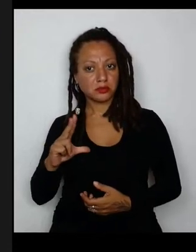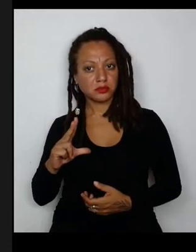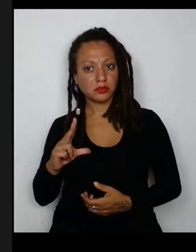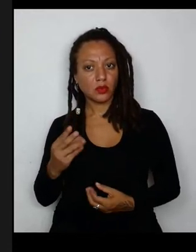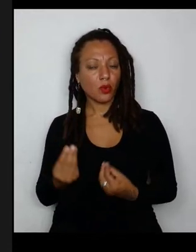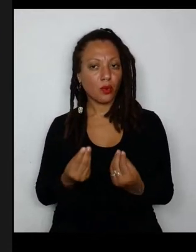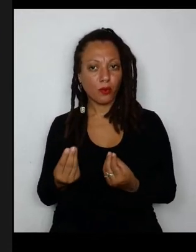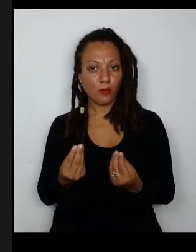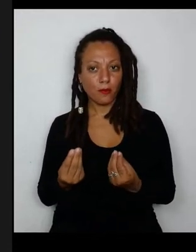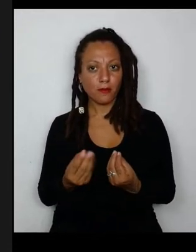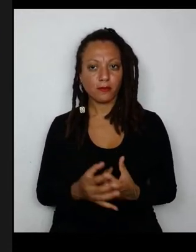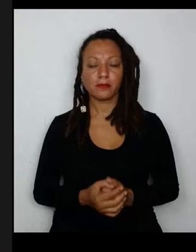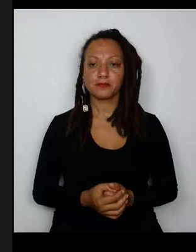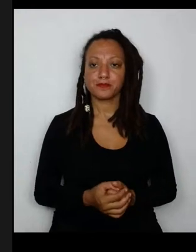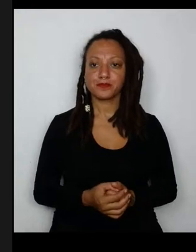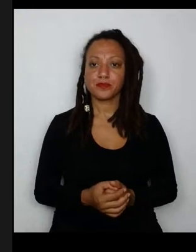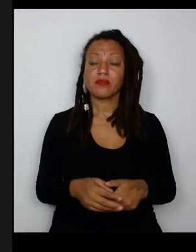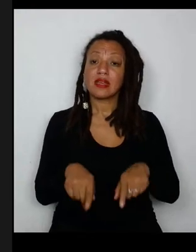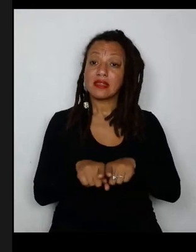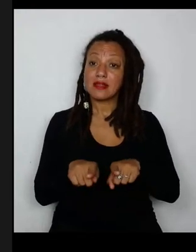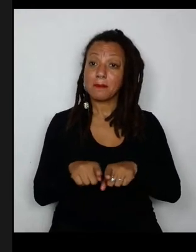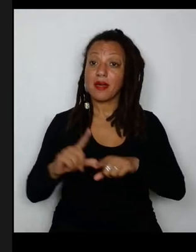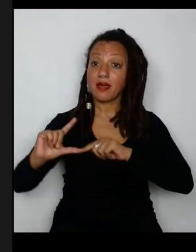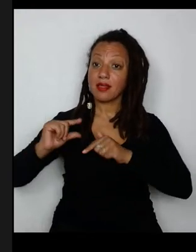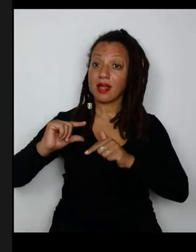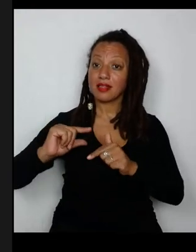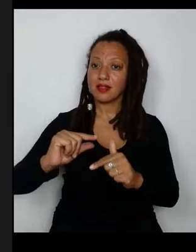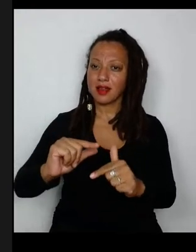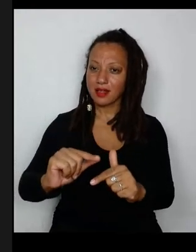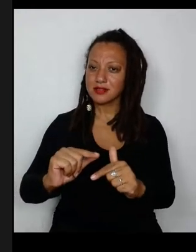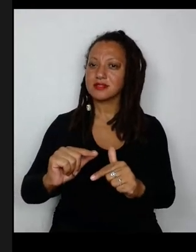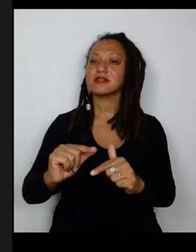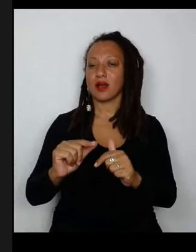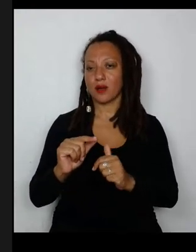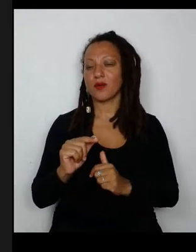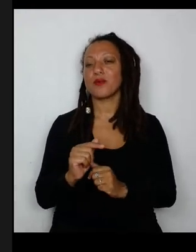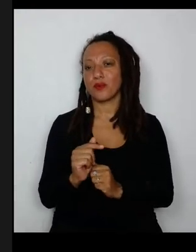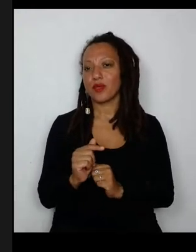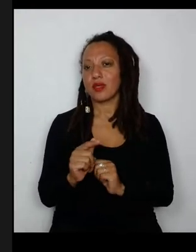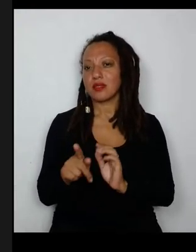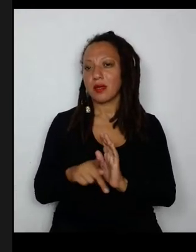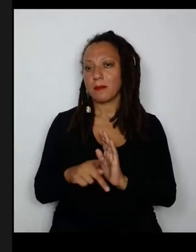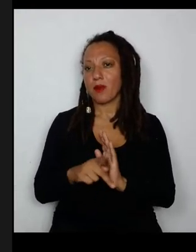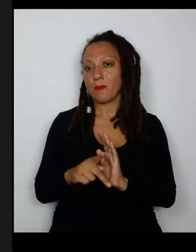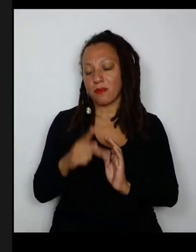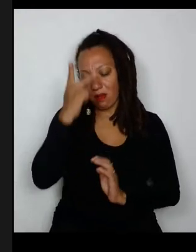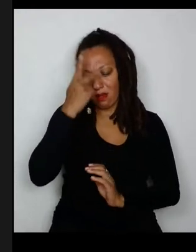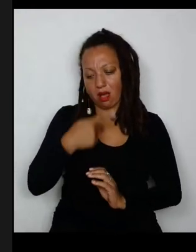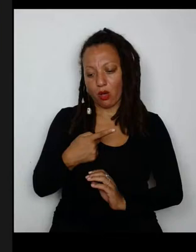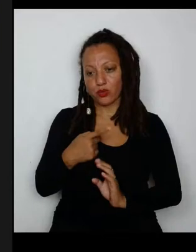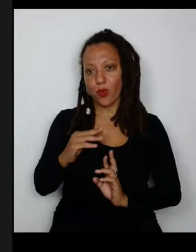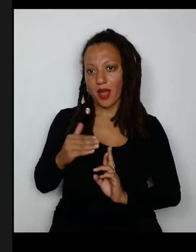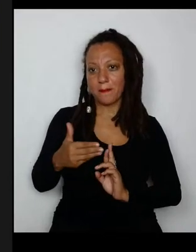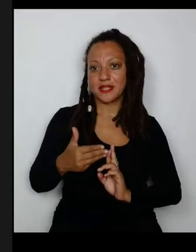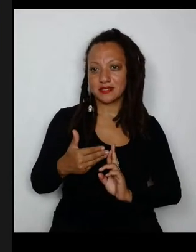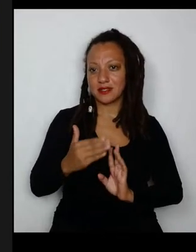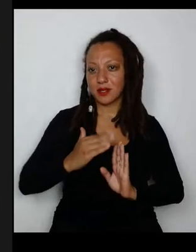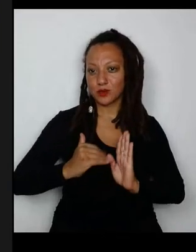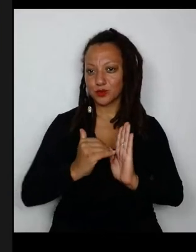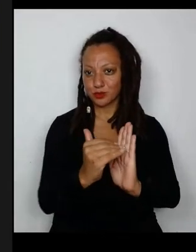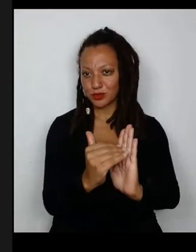his personal faith and also how does it relate with the uh art of